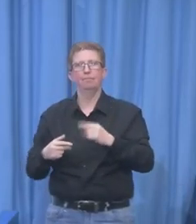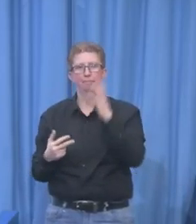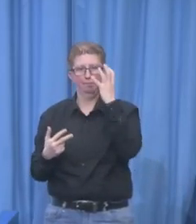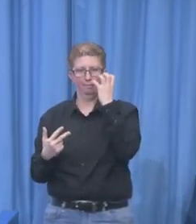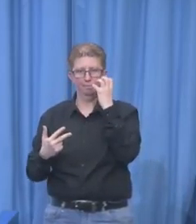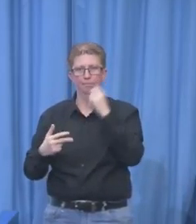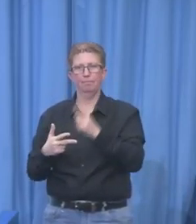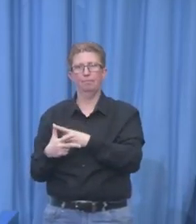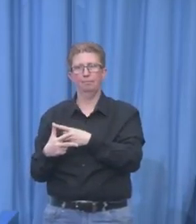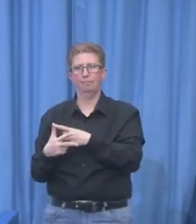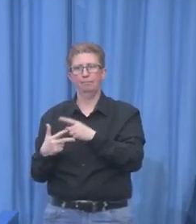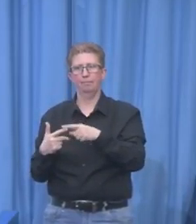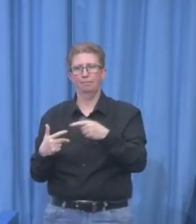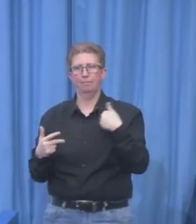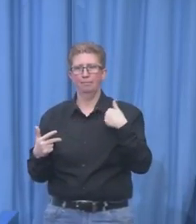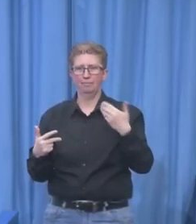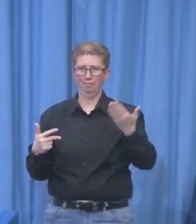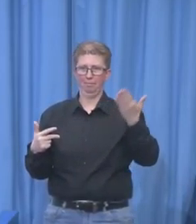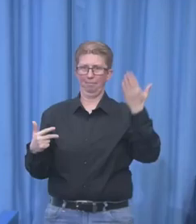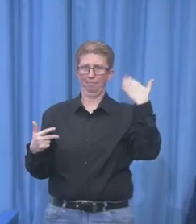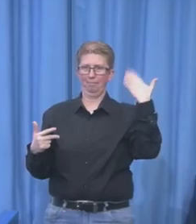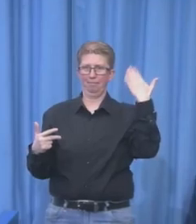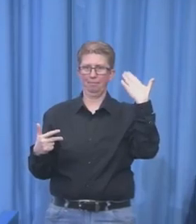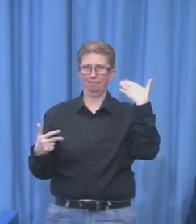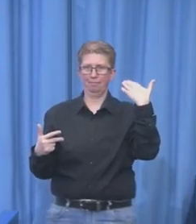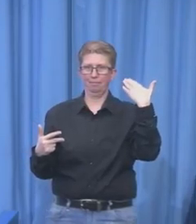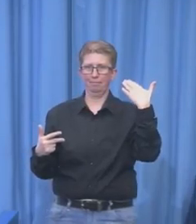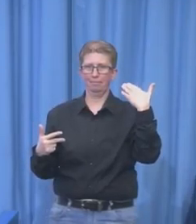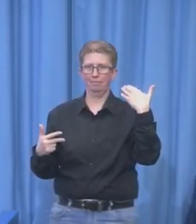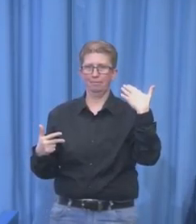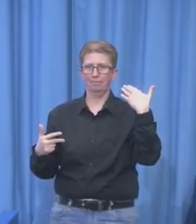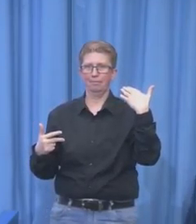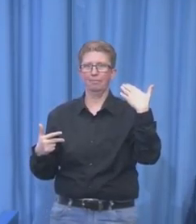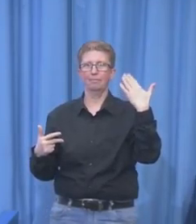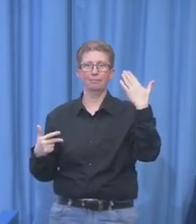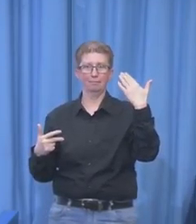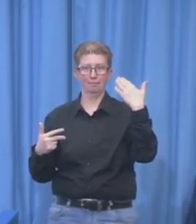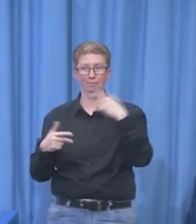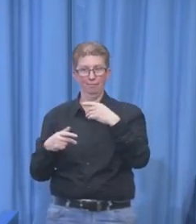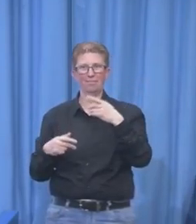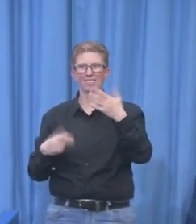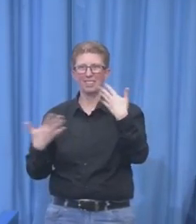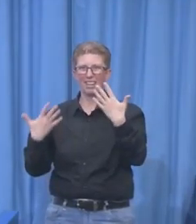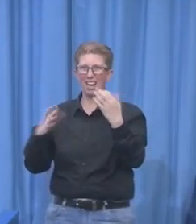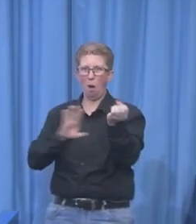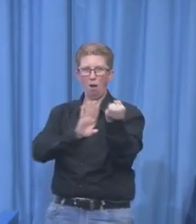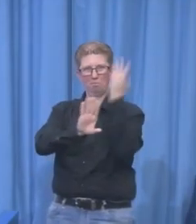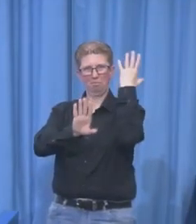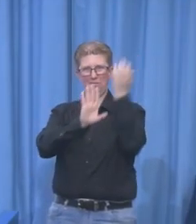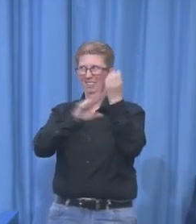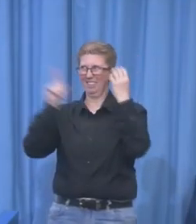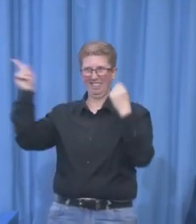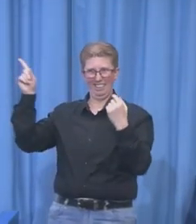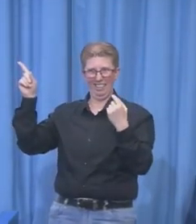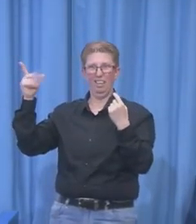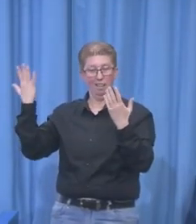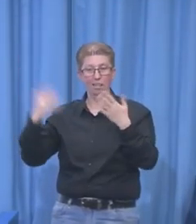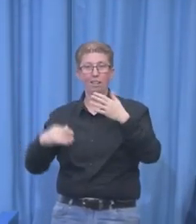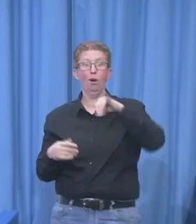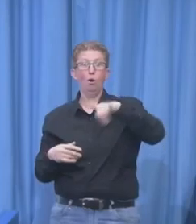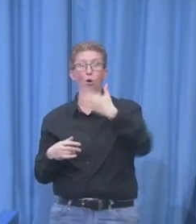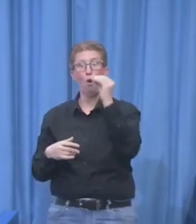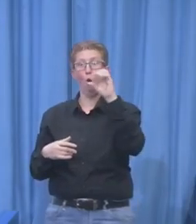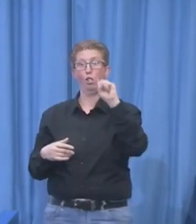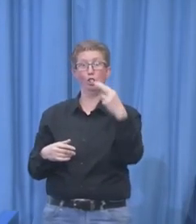it? I hope so, how it looks. So he did everything. He designed it, and he did also